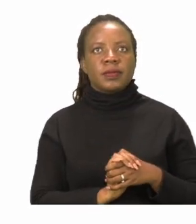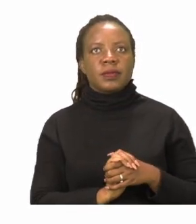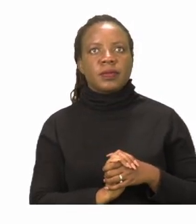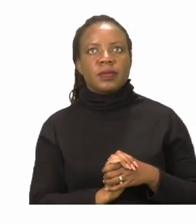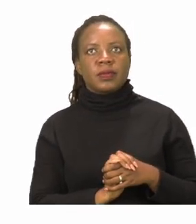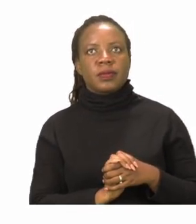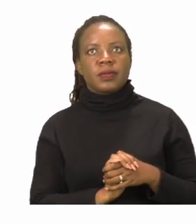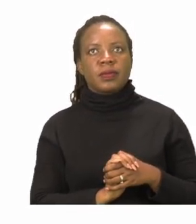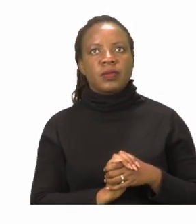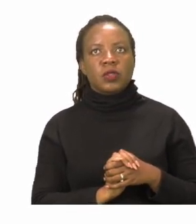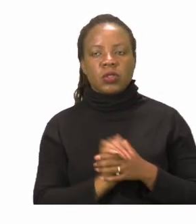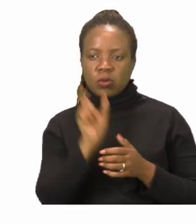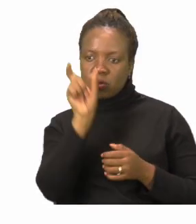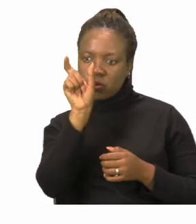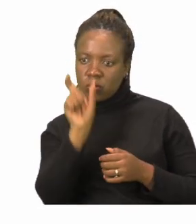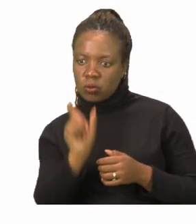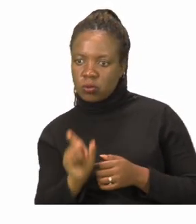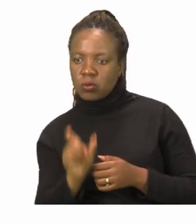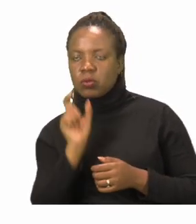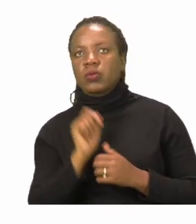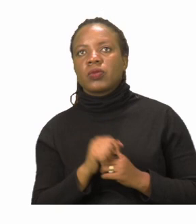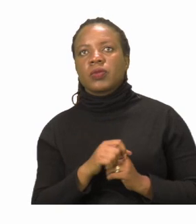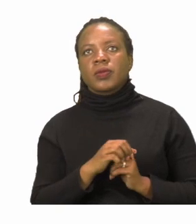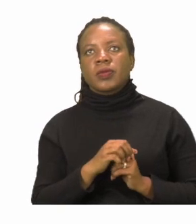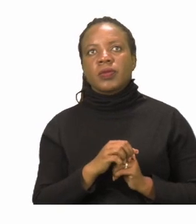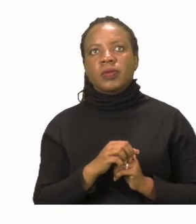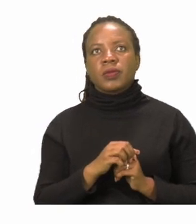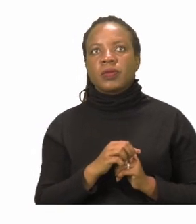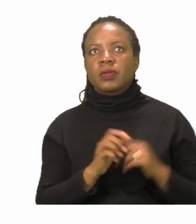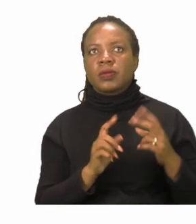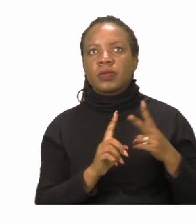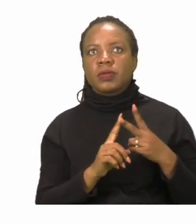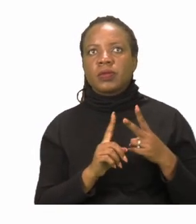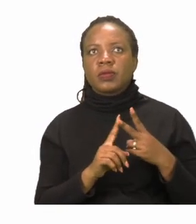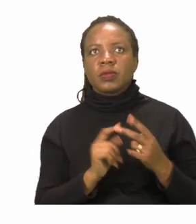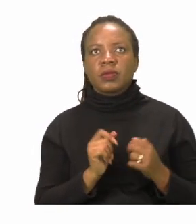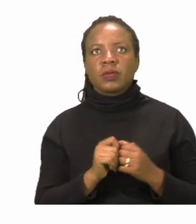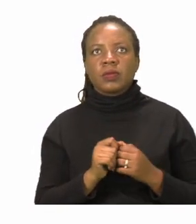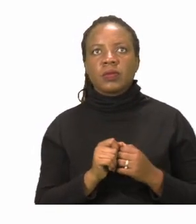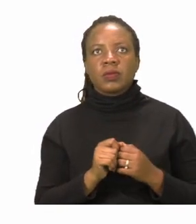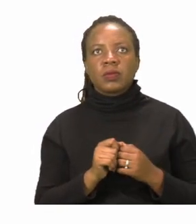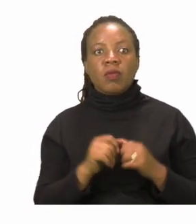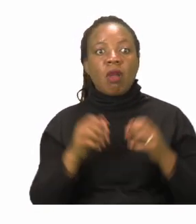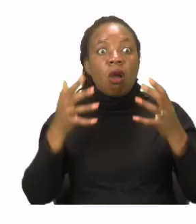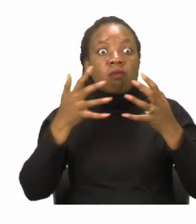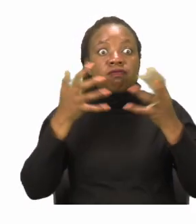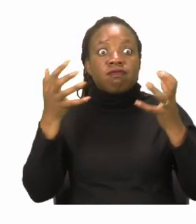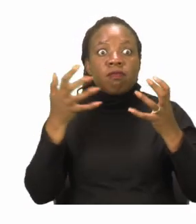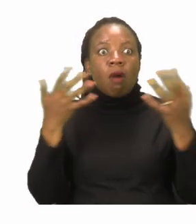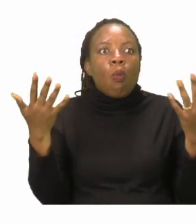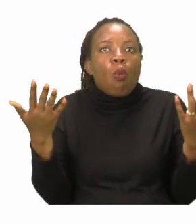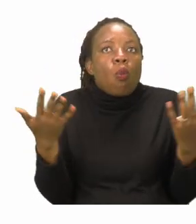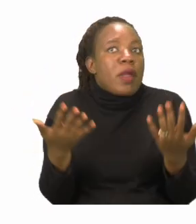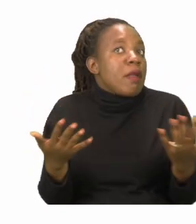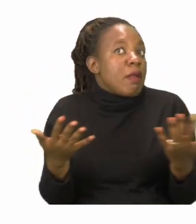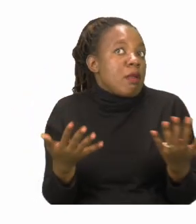the boxes. The next one says, where is the